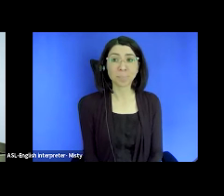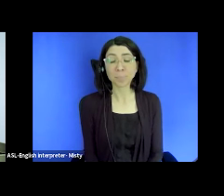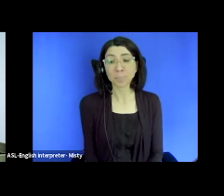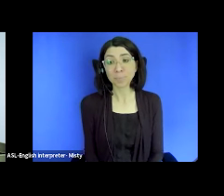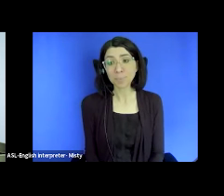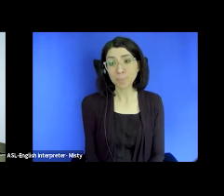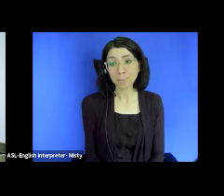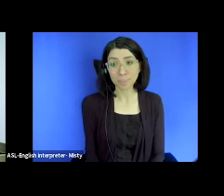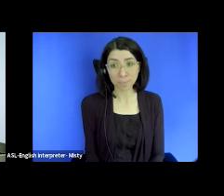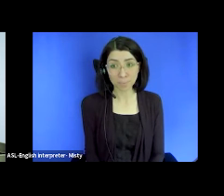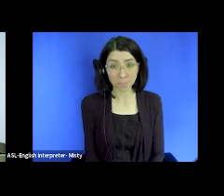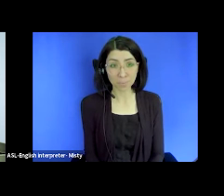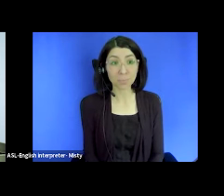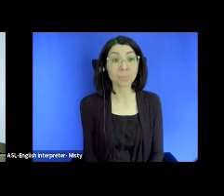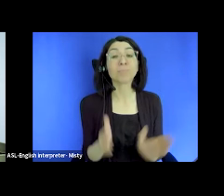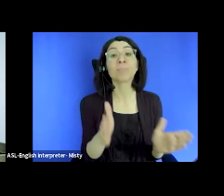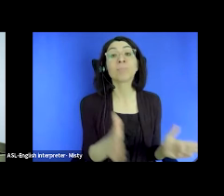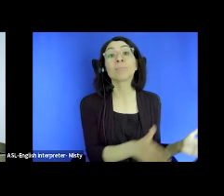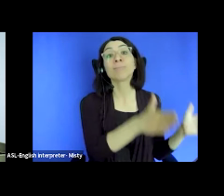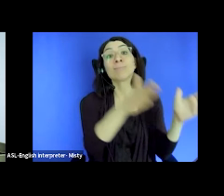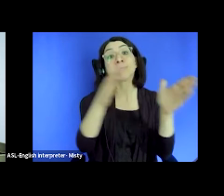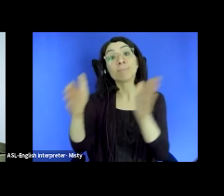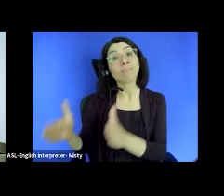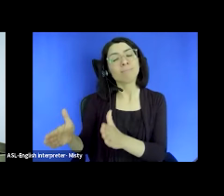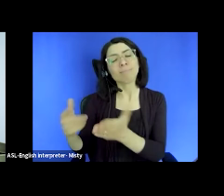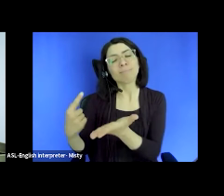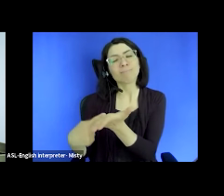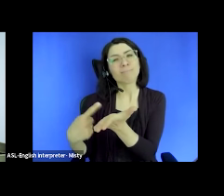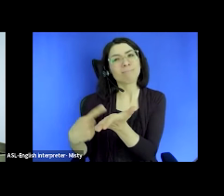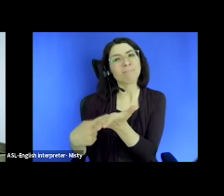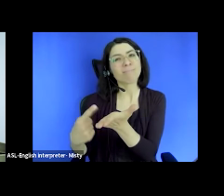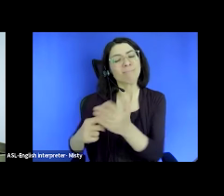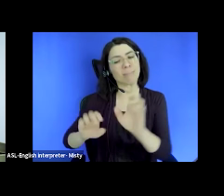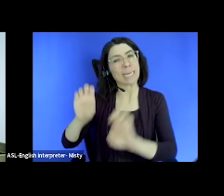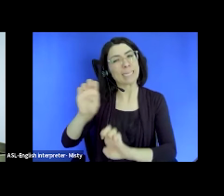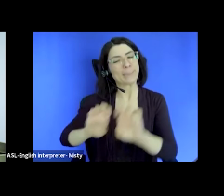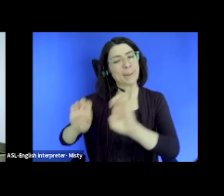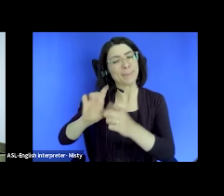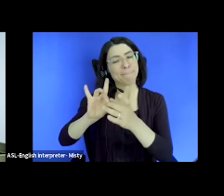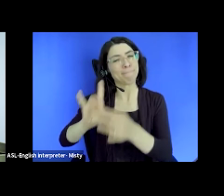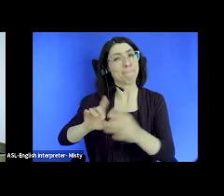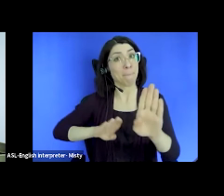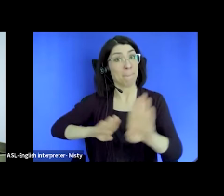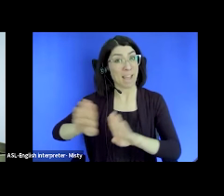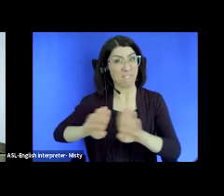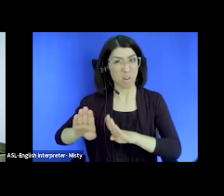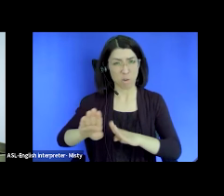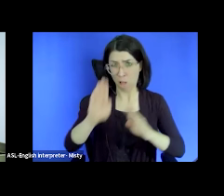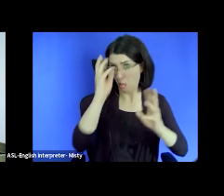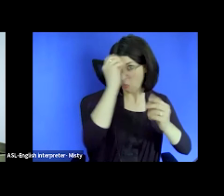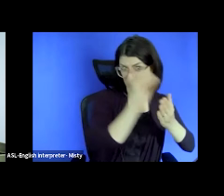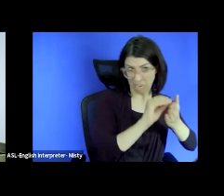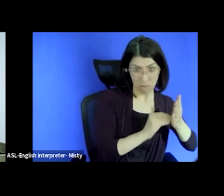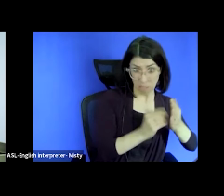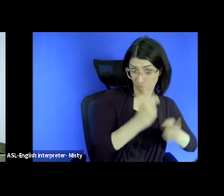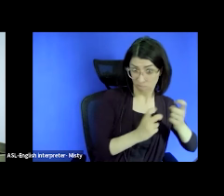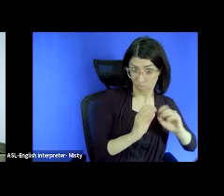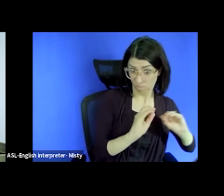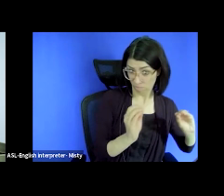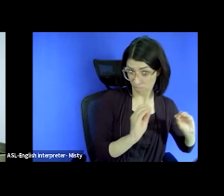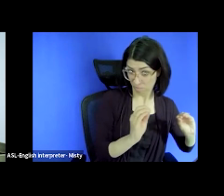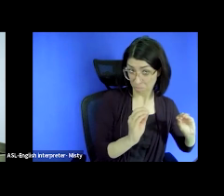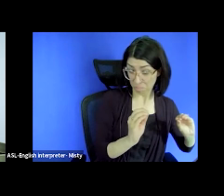So let's take a look at behavioral experiments here. I don't see any other questions regarding thought diaries, but if you do have any that kind of come along